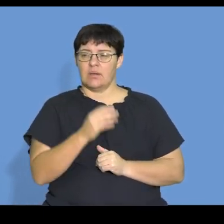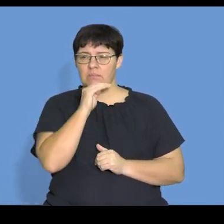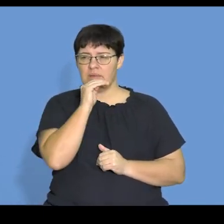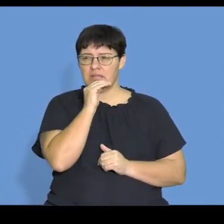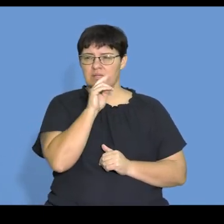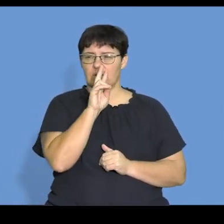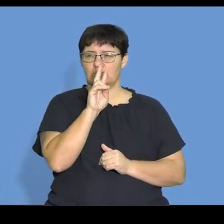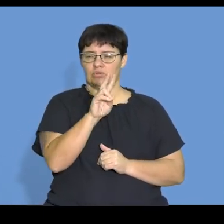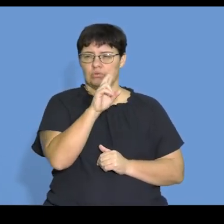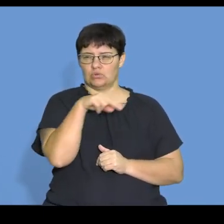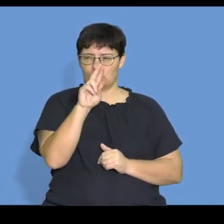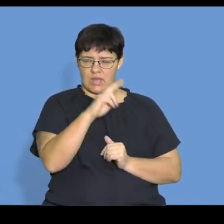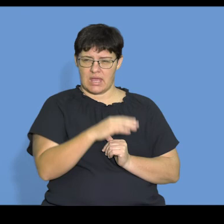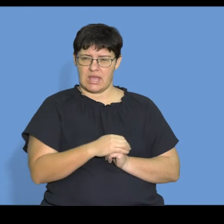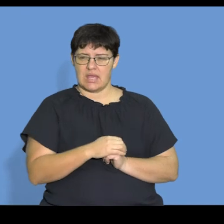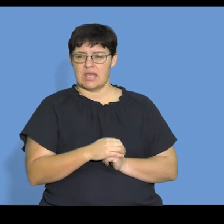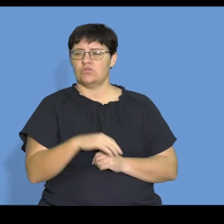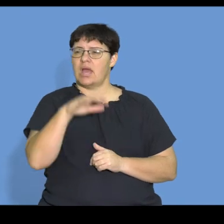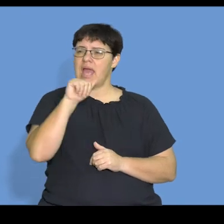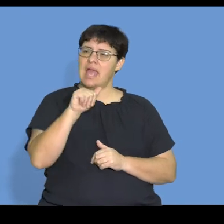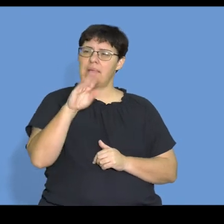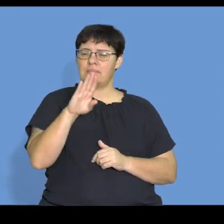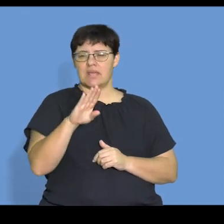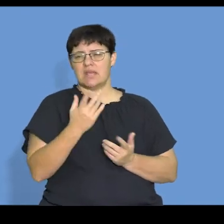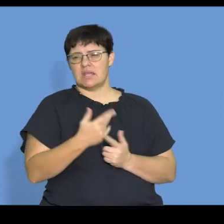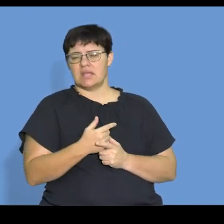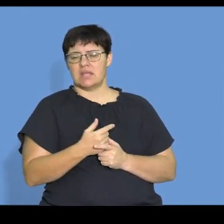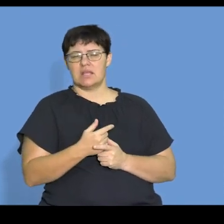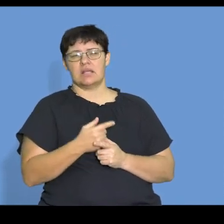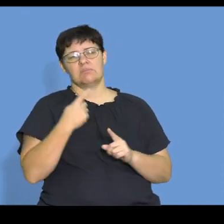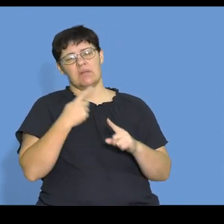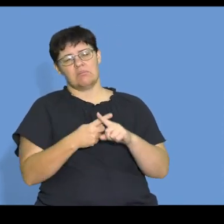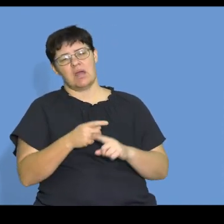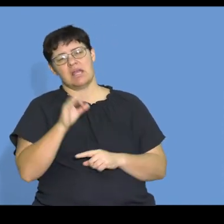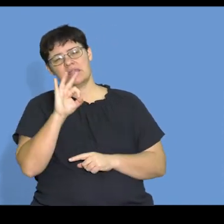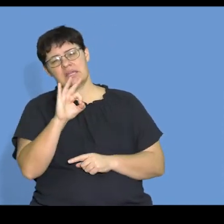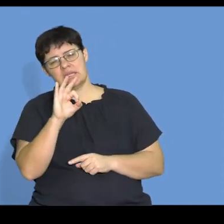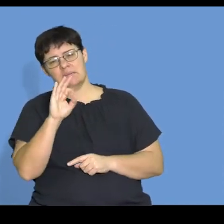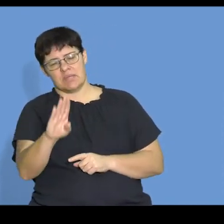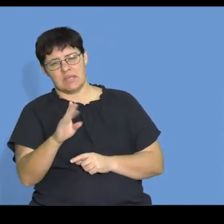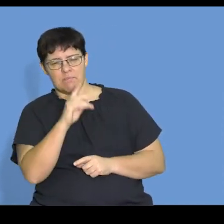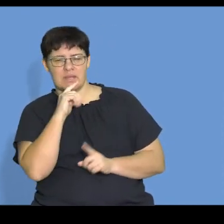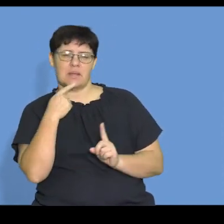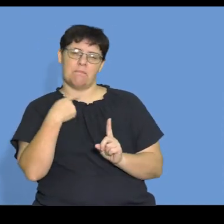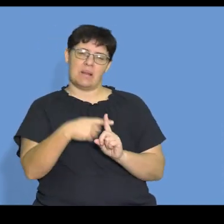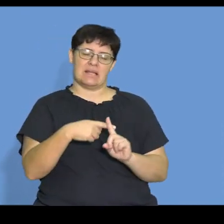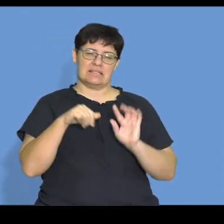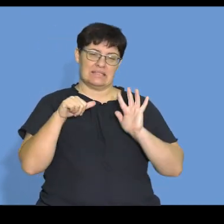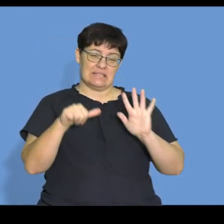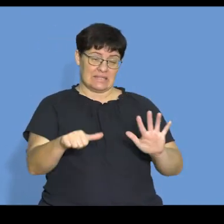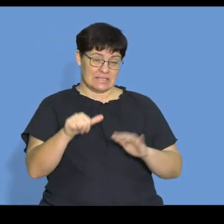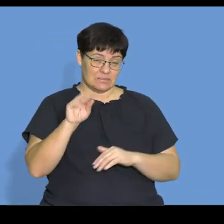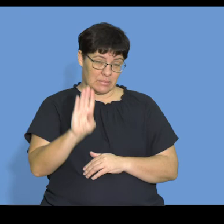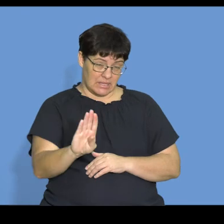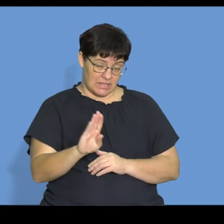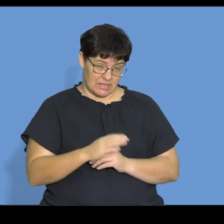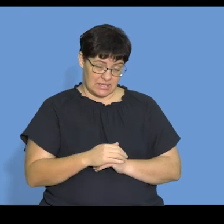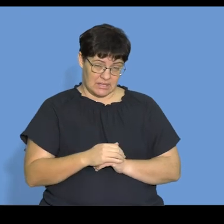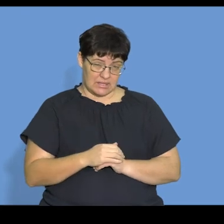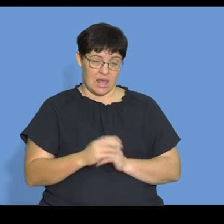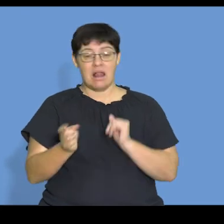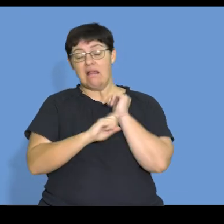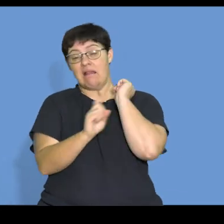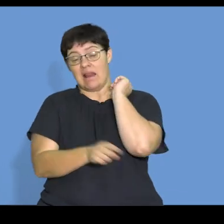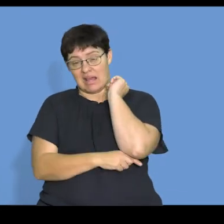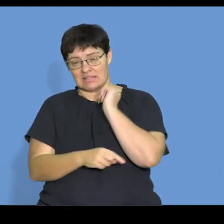ab is 2 multiplied by 3b, so that gives me plus 6b. The last one is